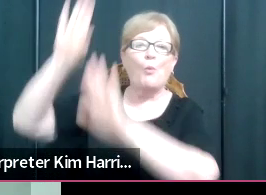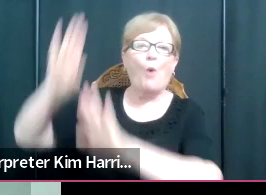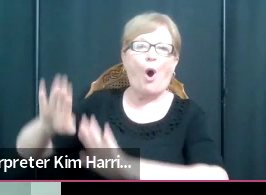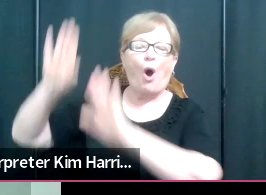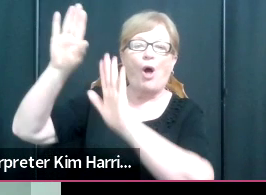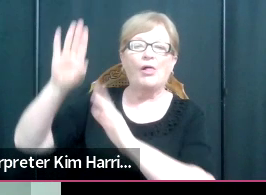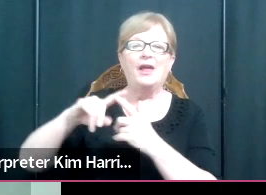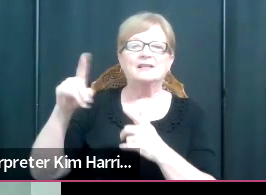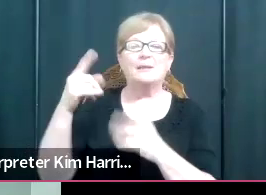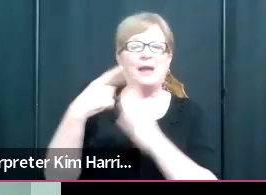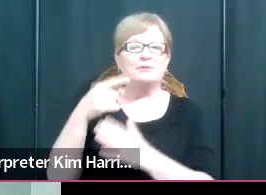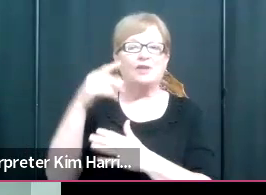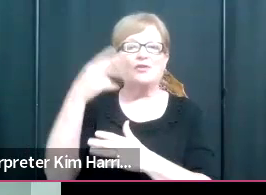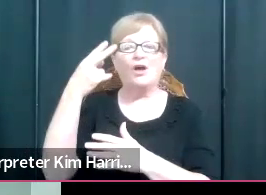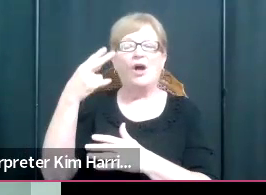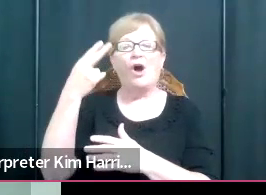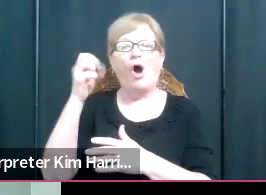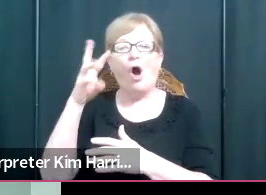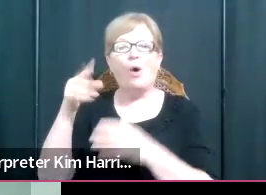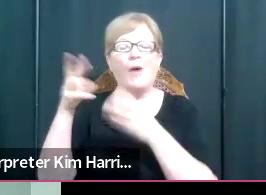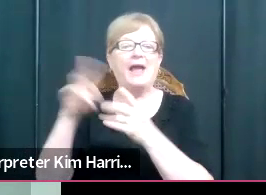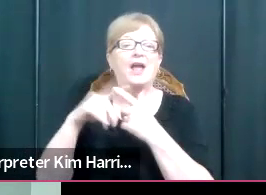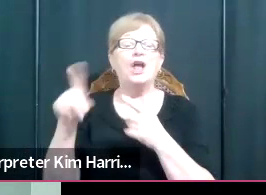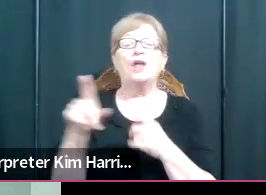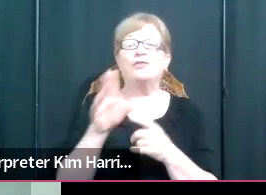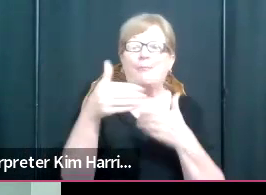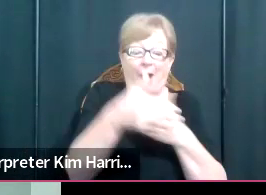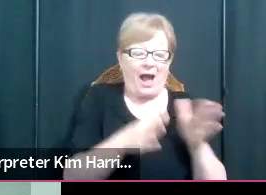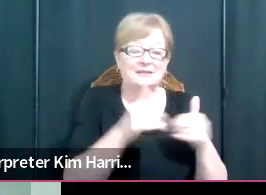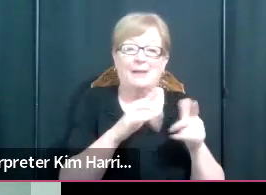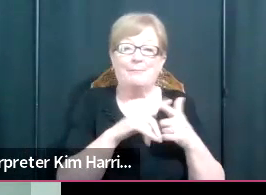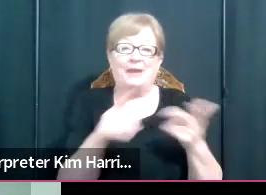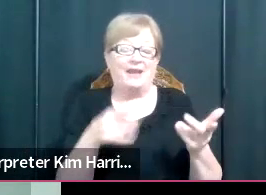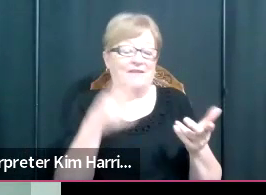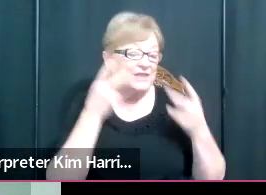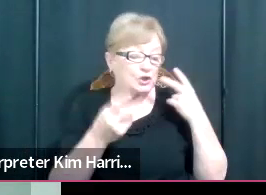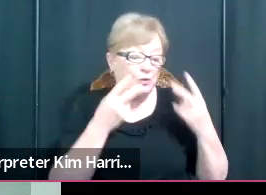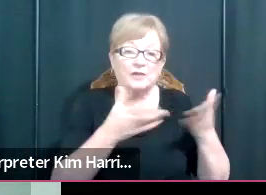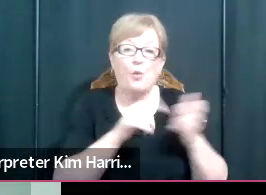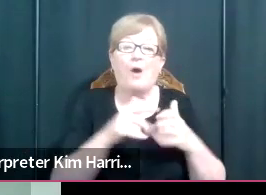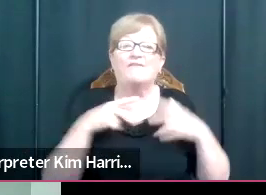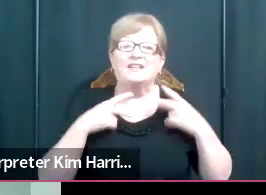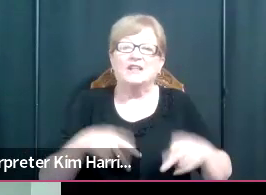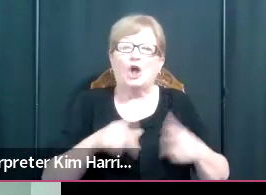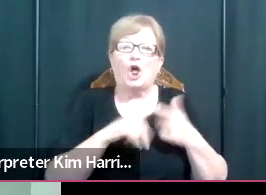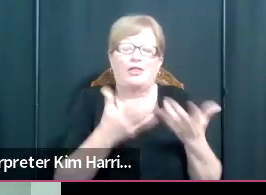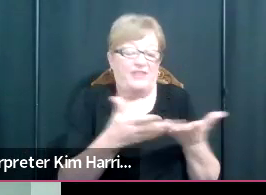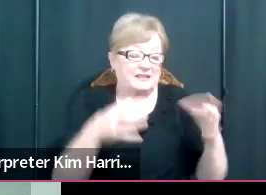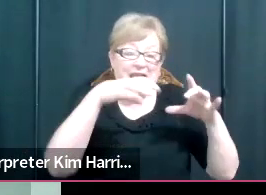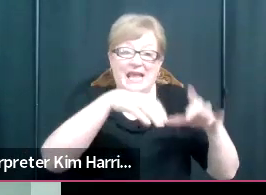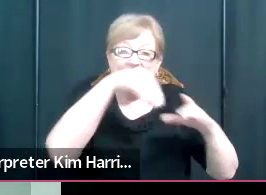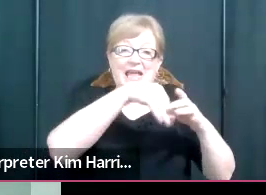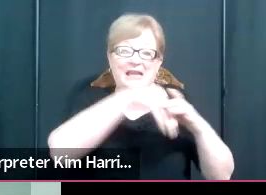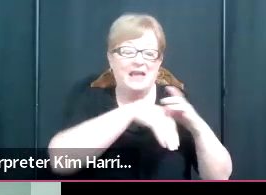things like that. Self-regulation toolboxes can be done with visual supports, or can be actual physical boxes of items and